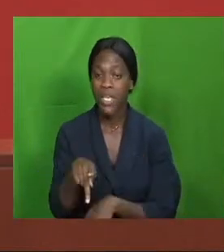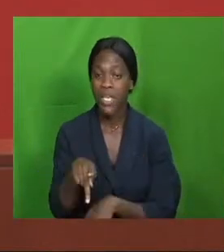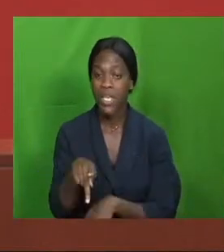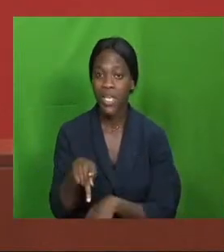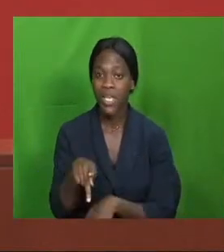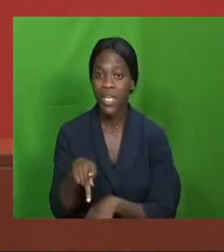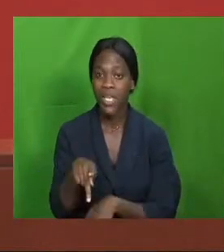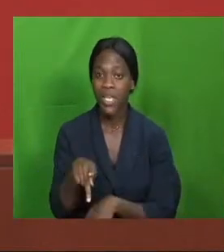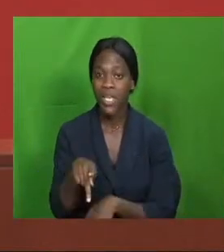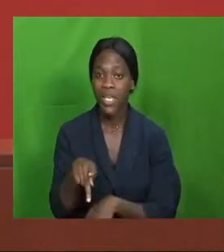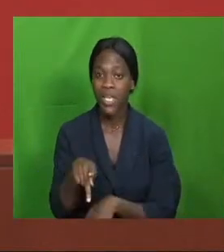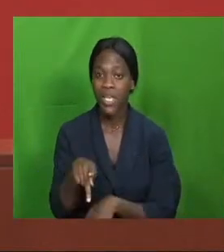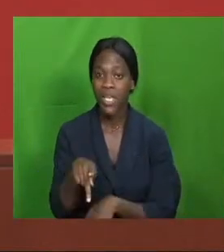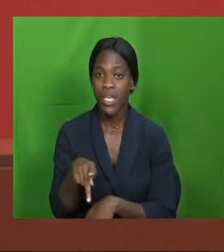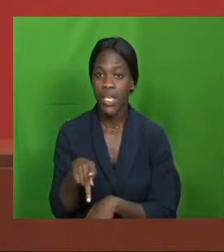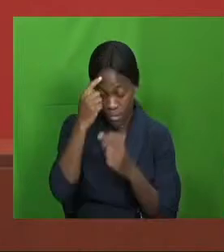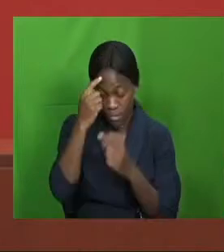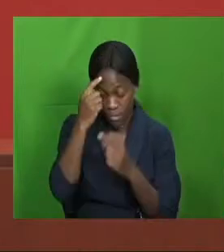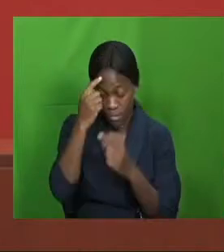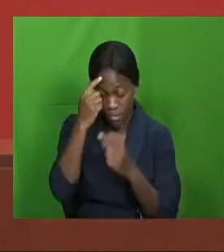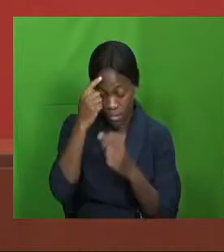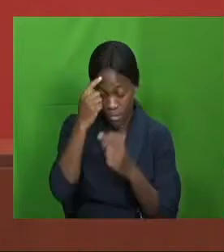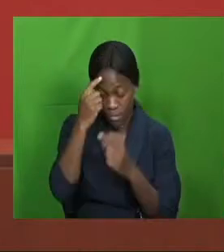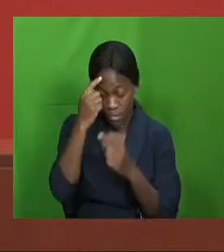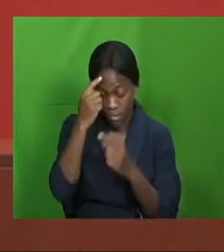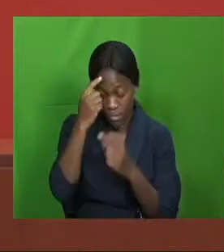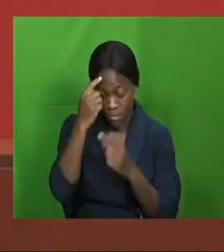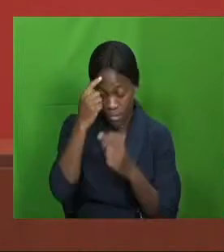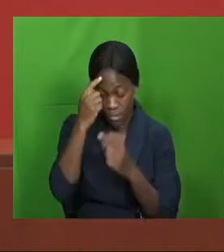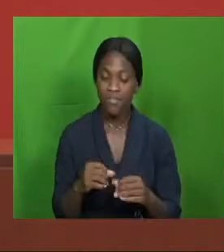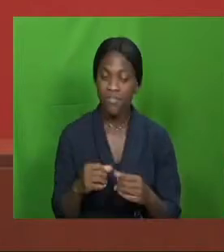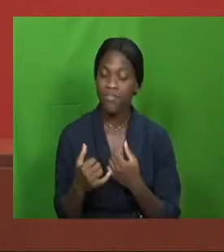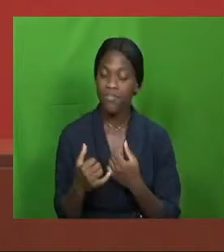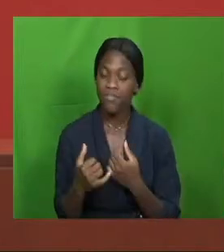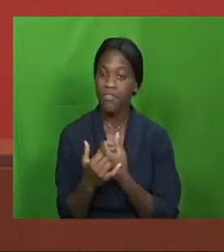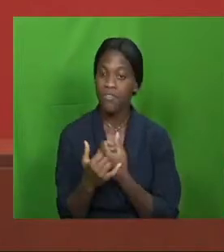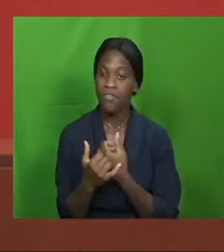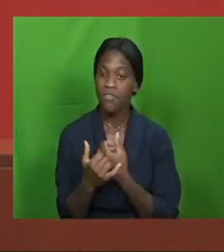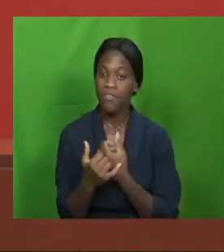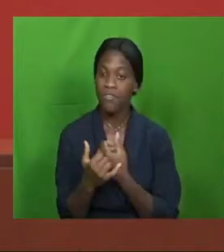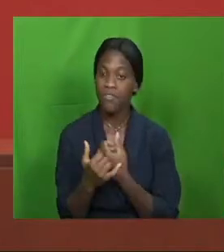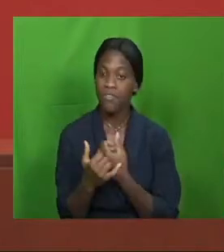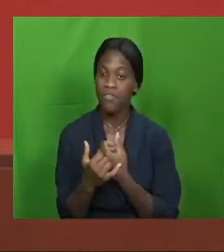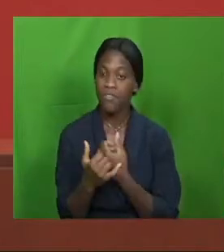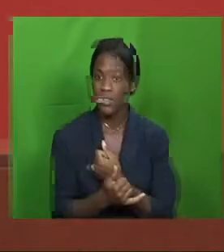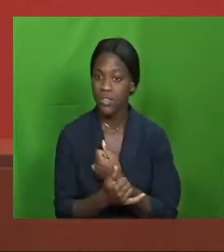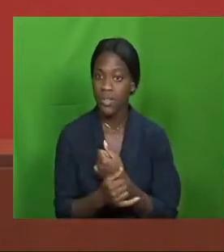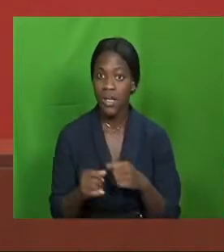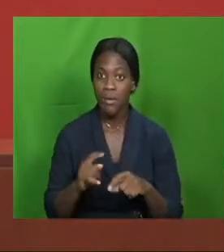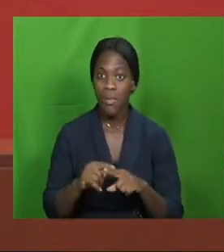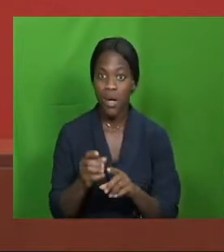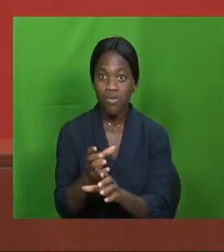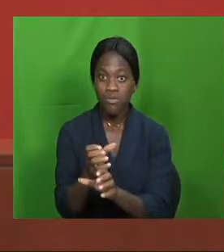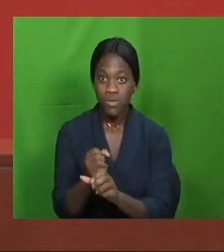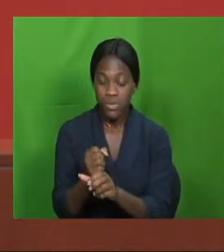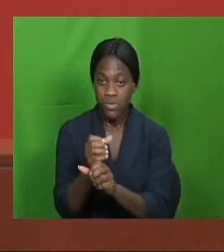fear left the country but were receiving their salaries